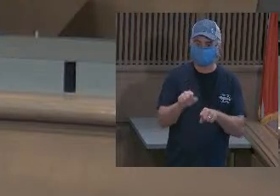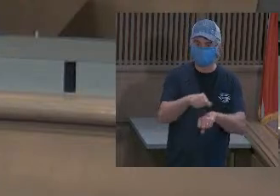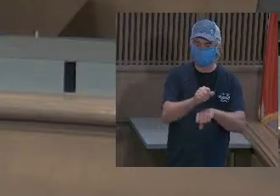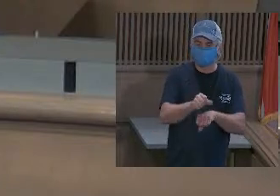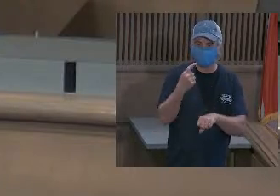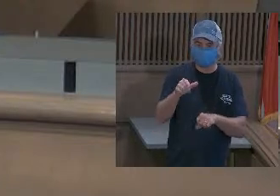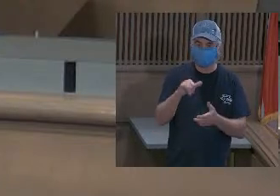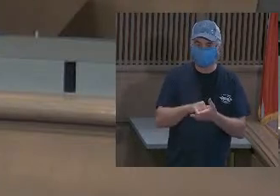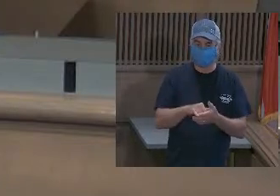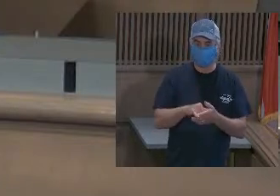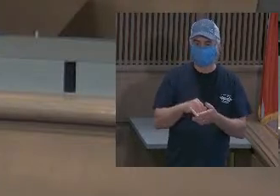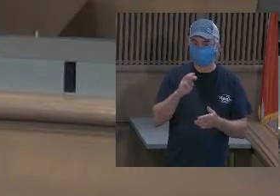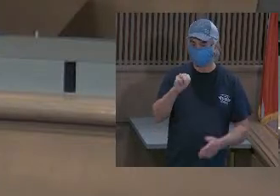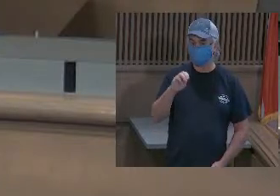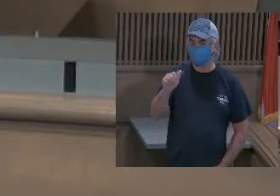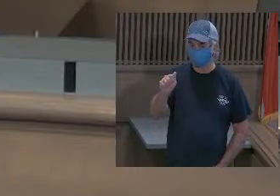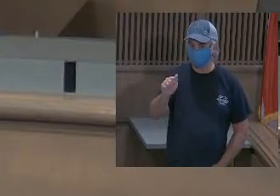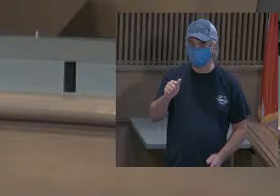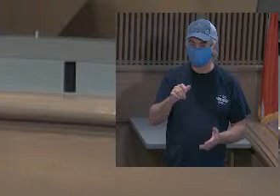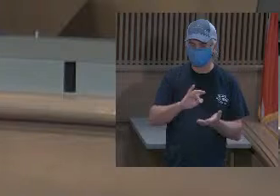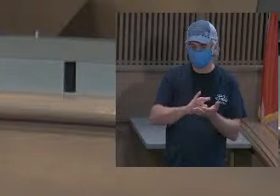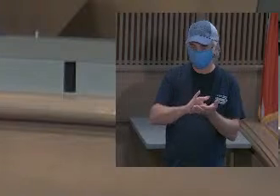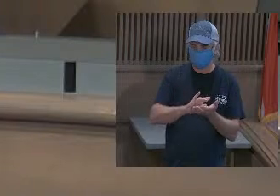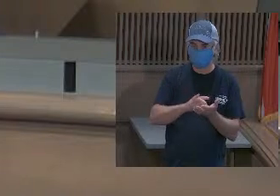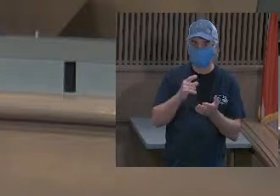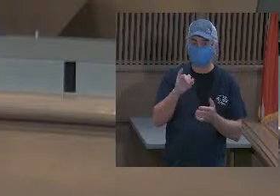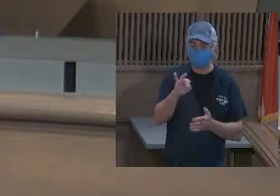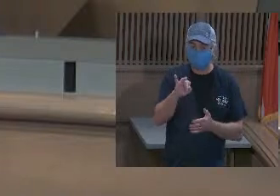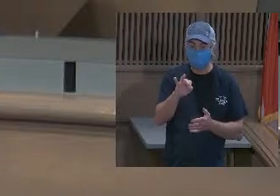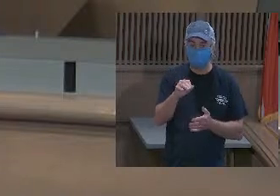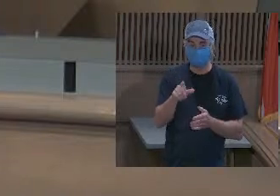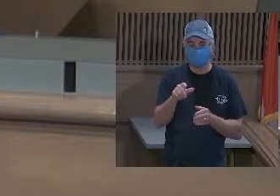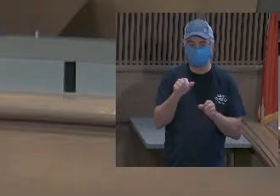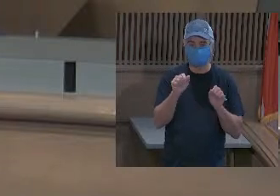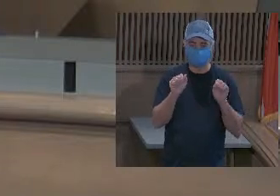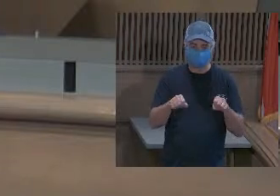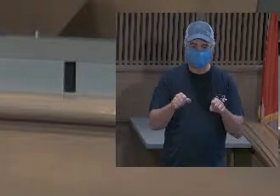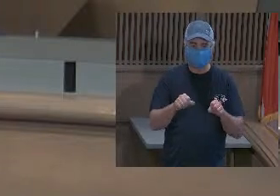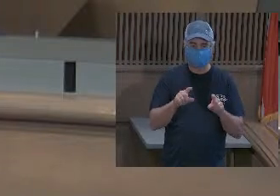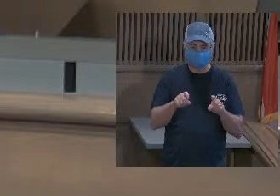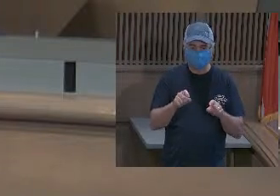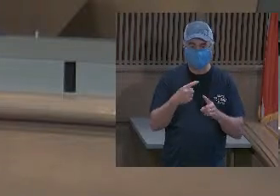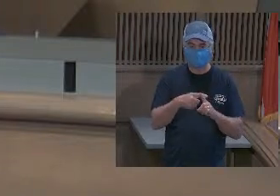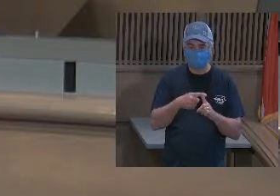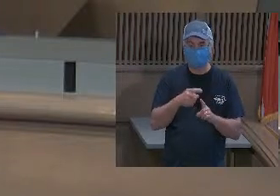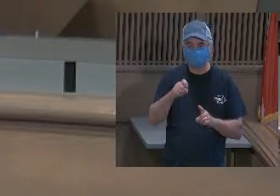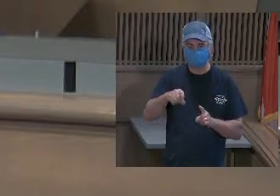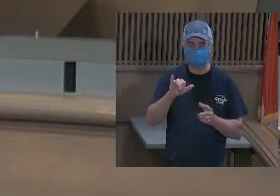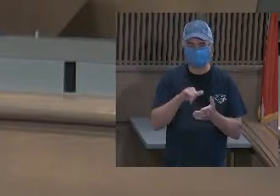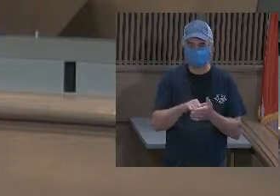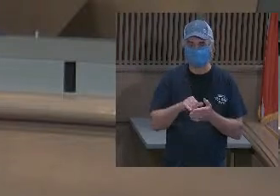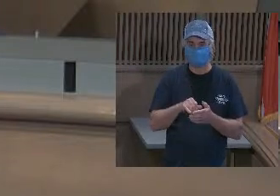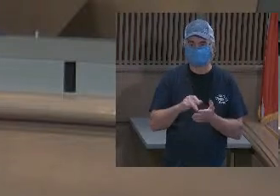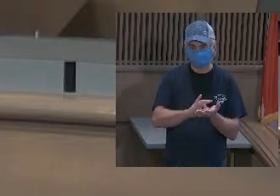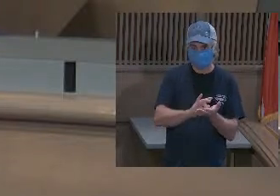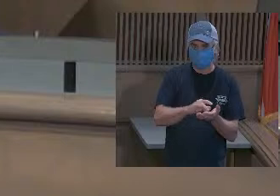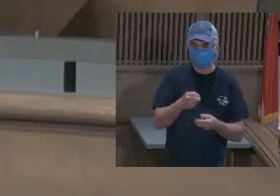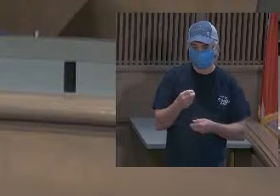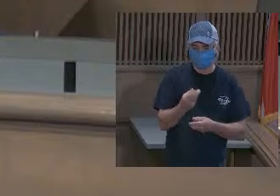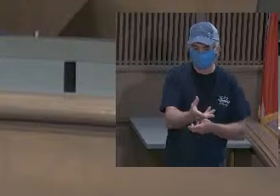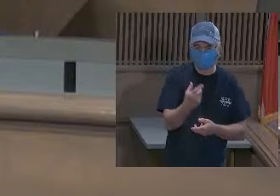Okay, very good. Thank you so much. Thank you. We will now hear an update from the Department of Public